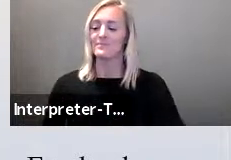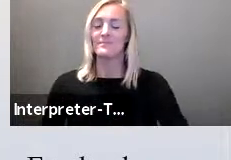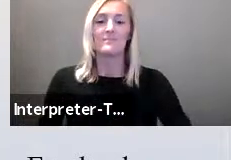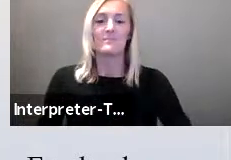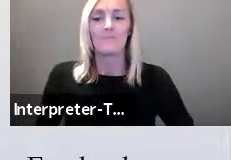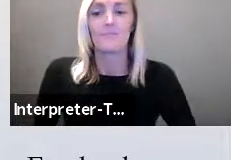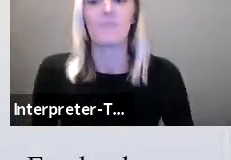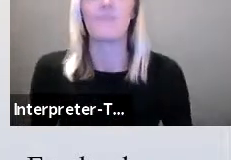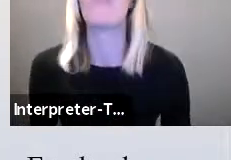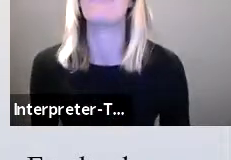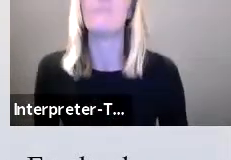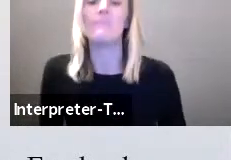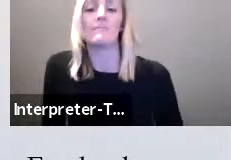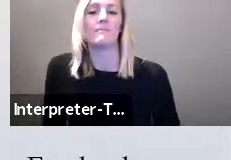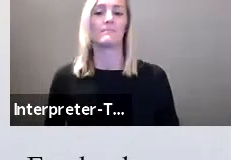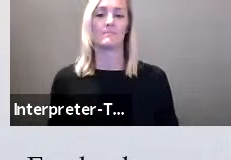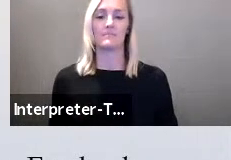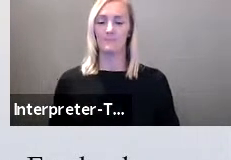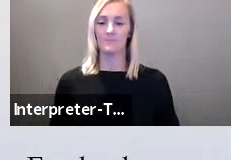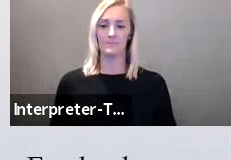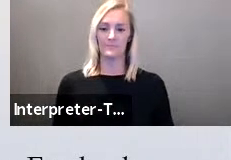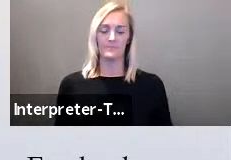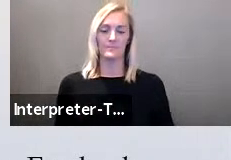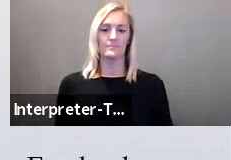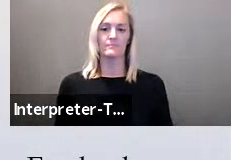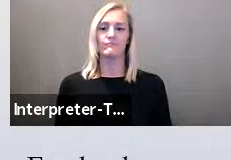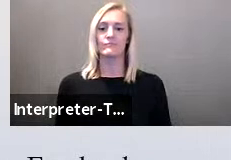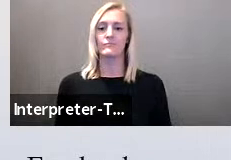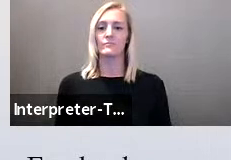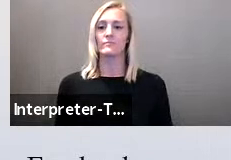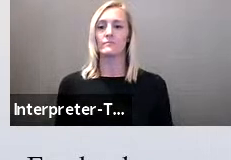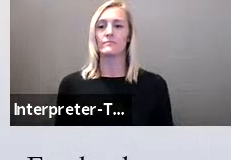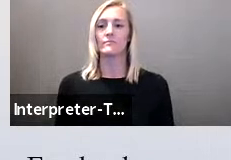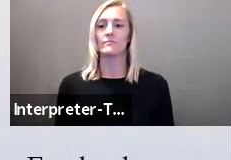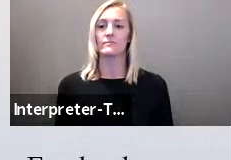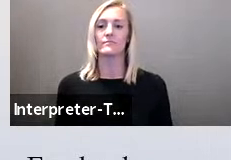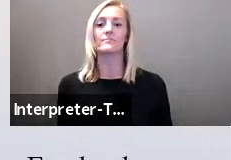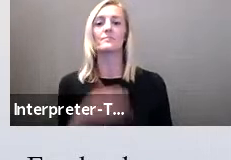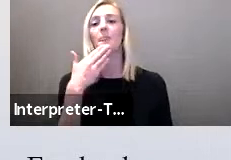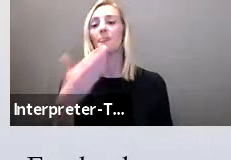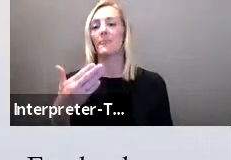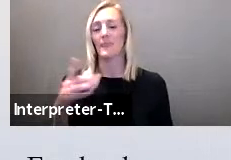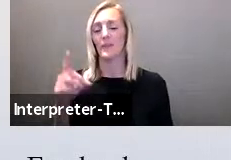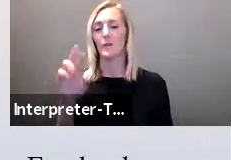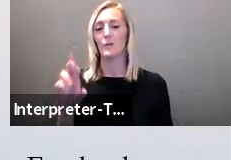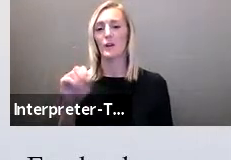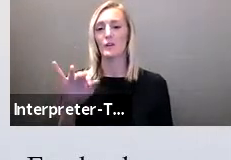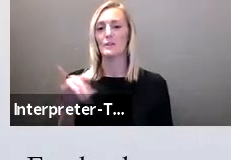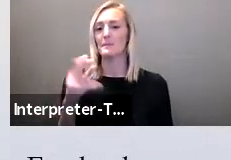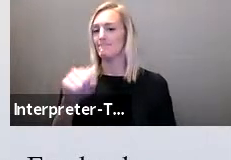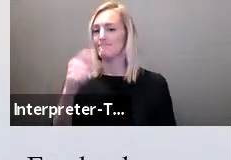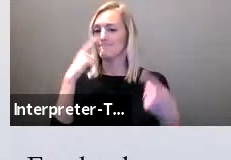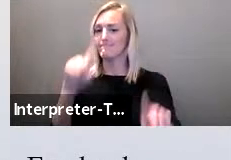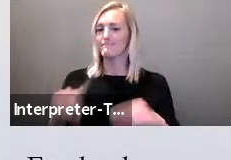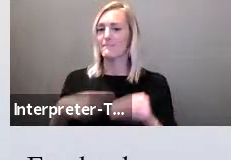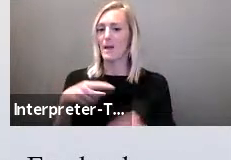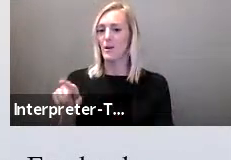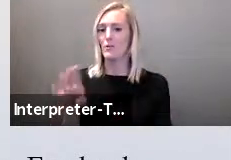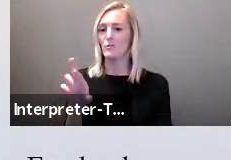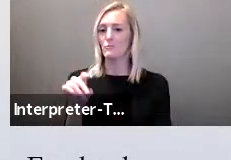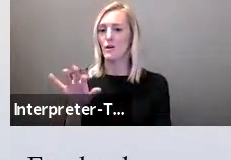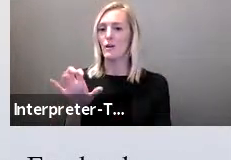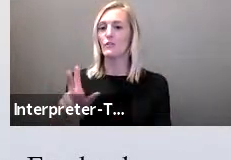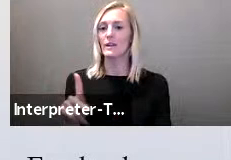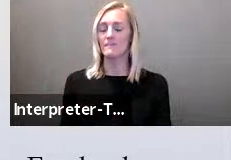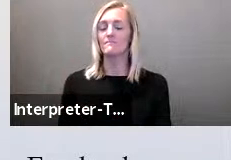Thank you, Dr. Smith, and wholeheartedly agree about our friend Broderick. Thank you to both Dr. Holmes